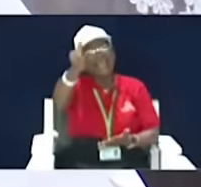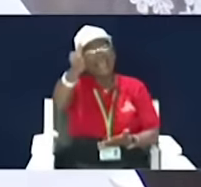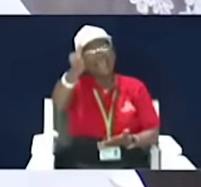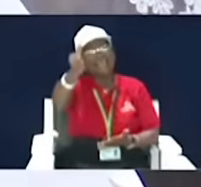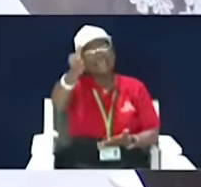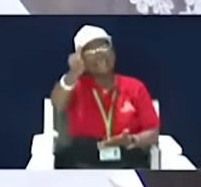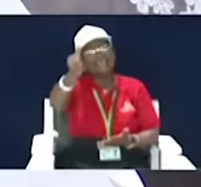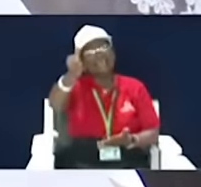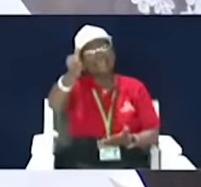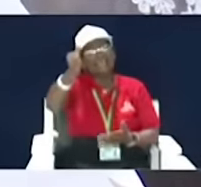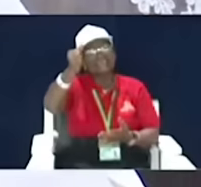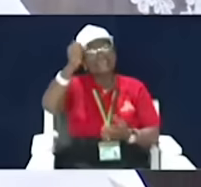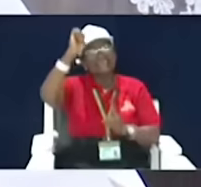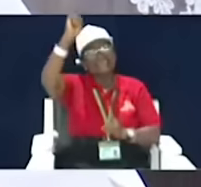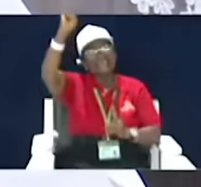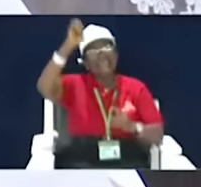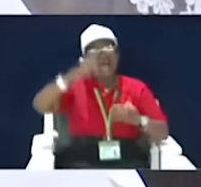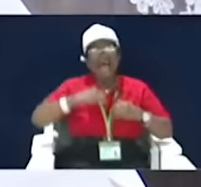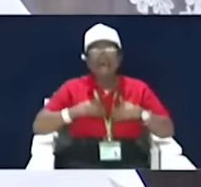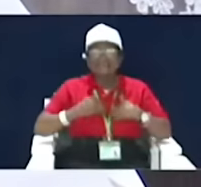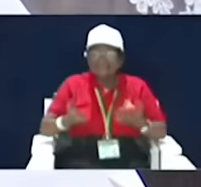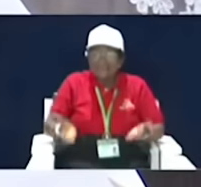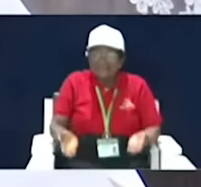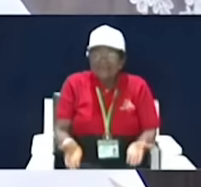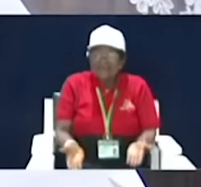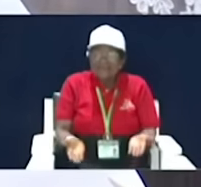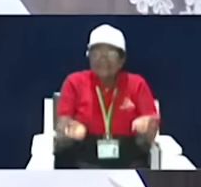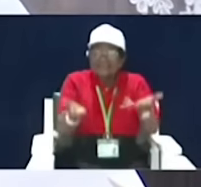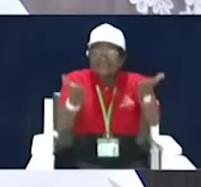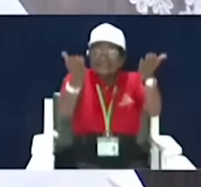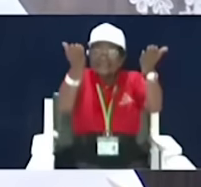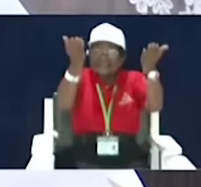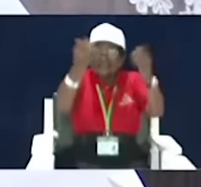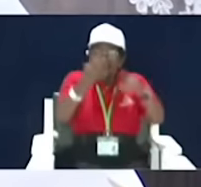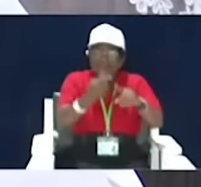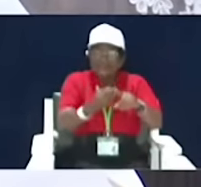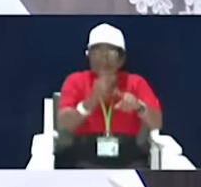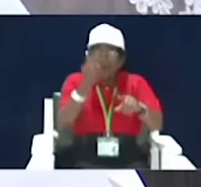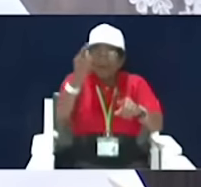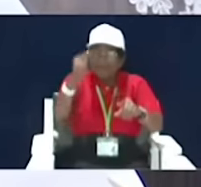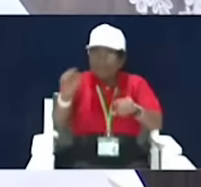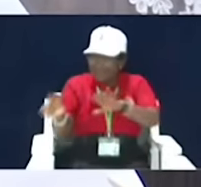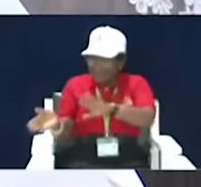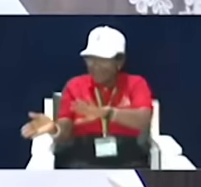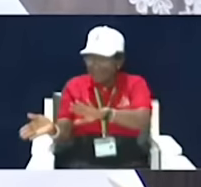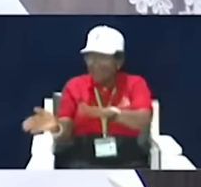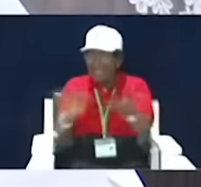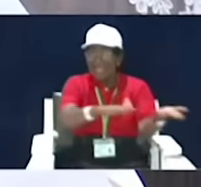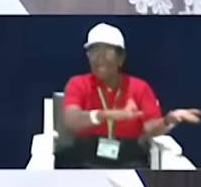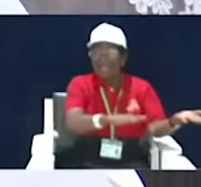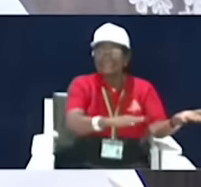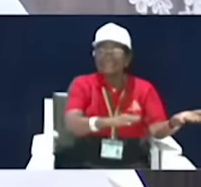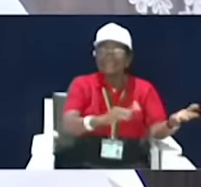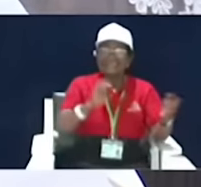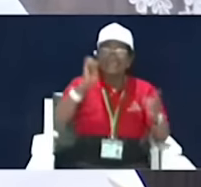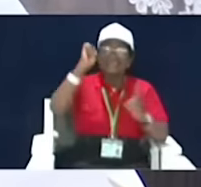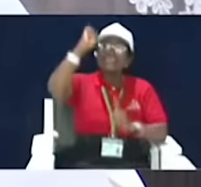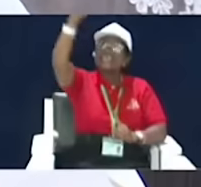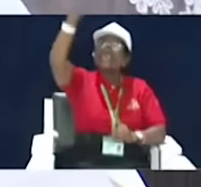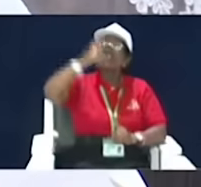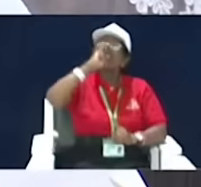amen. He has risen from the dead,